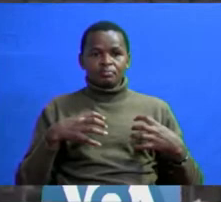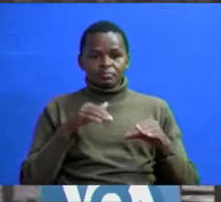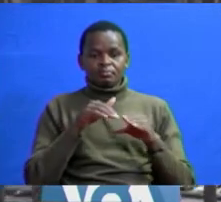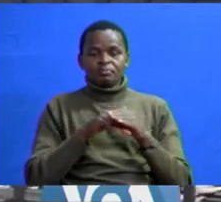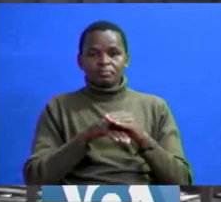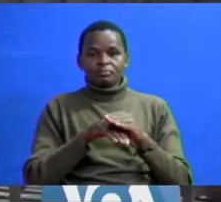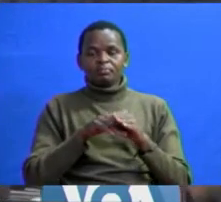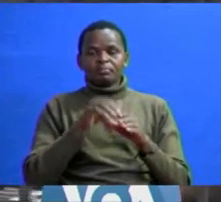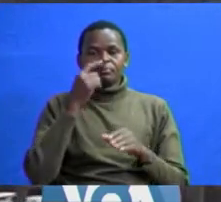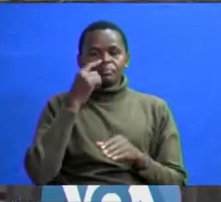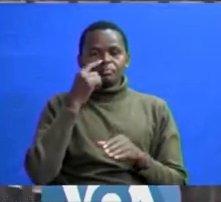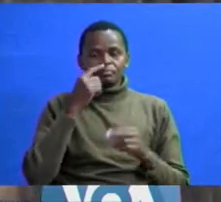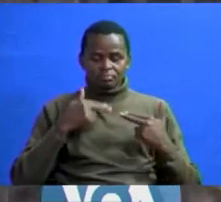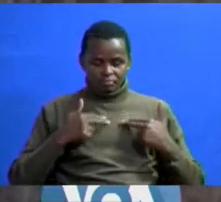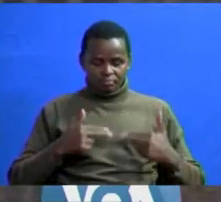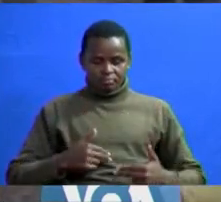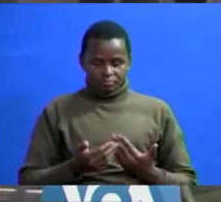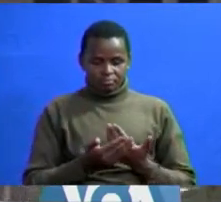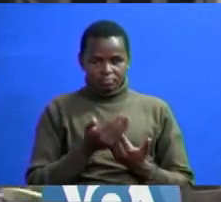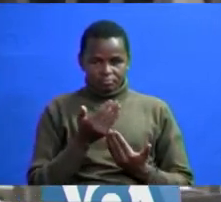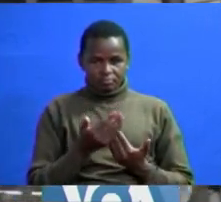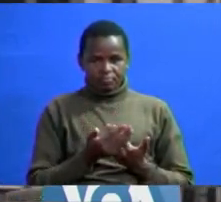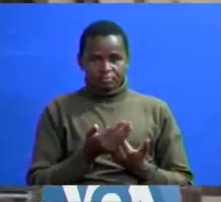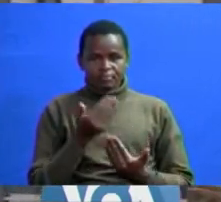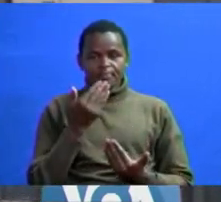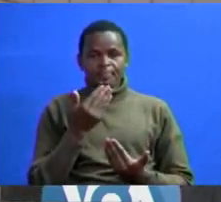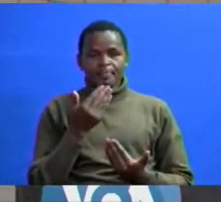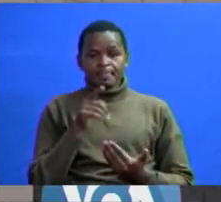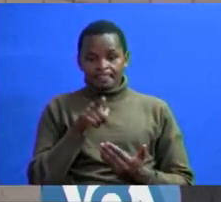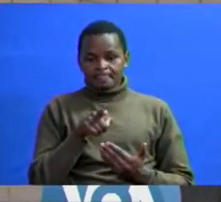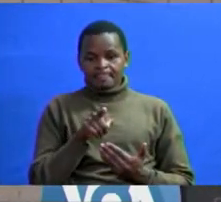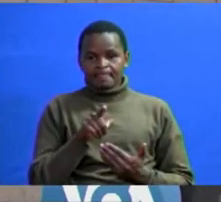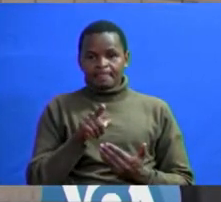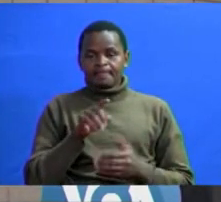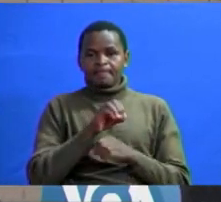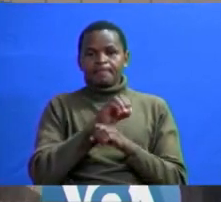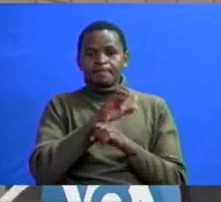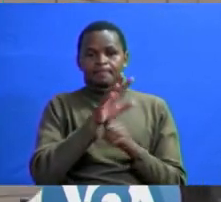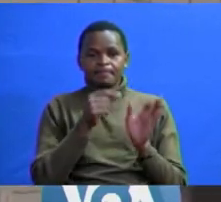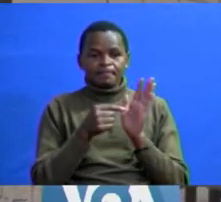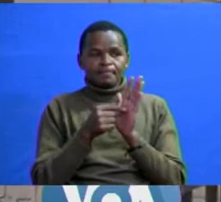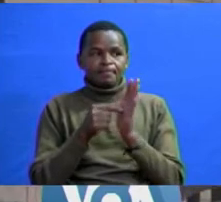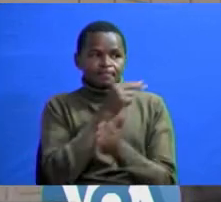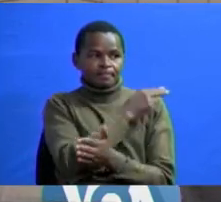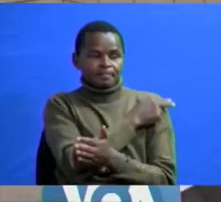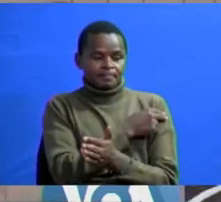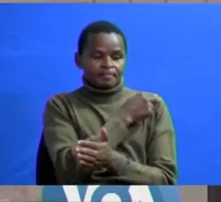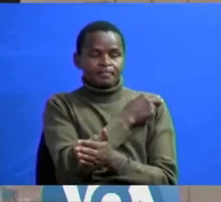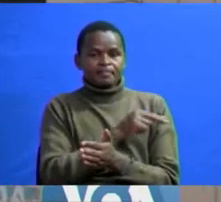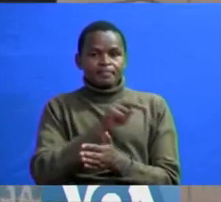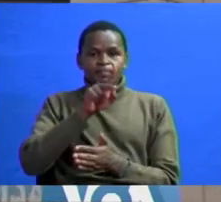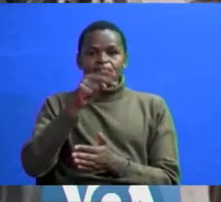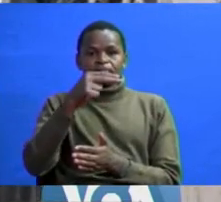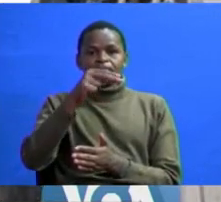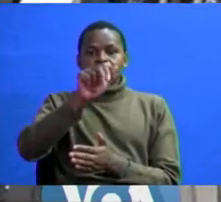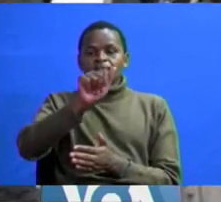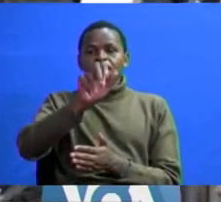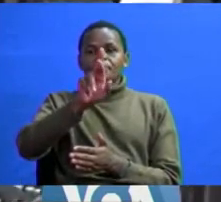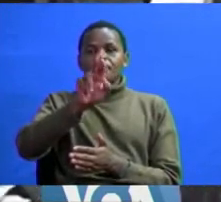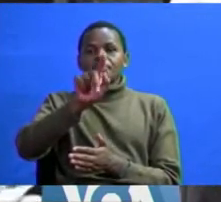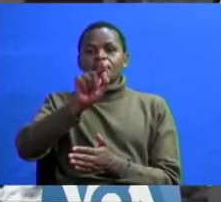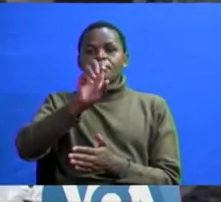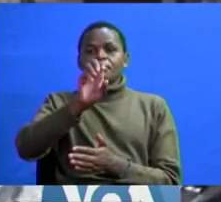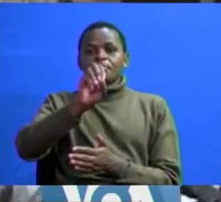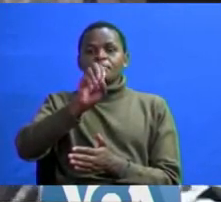Inside Sudan, the healthcare system has all but collapsed. This video purports to show a hospital in Khartoum gutted by the fighting. Others